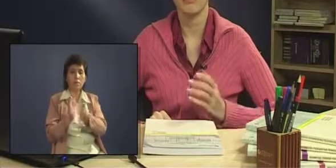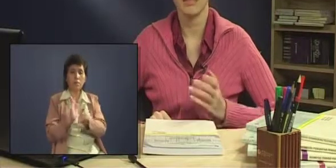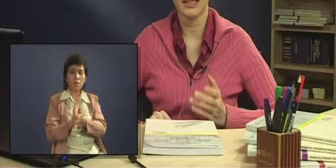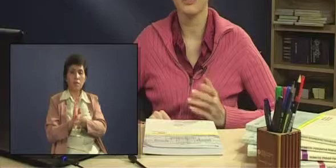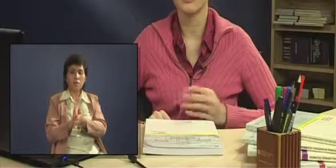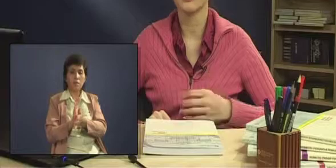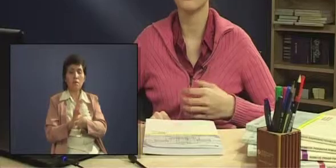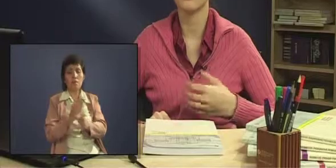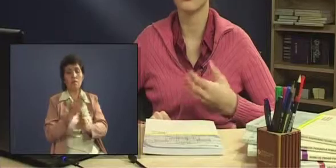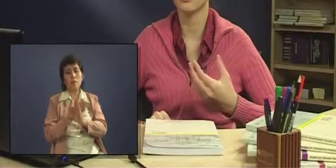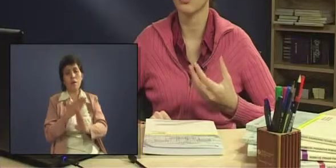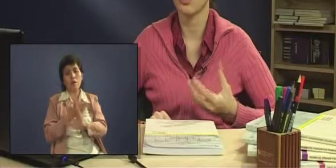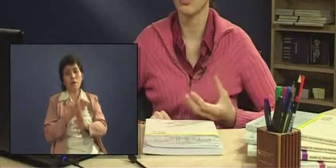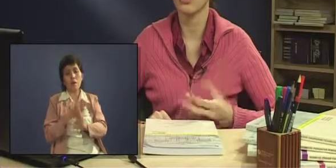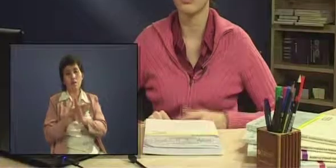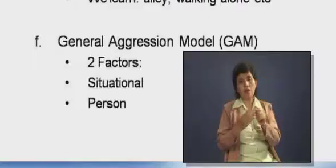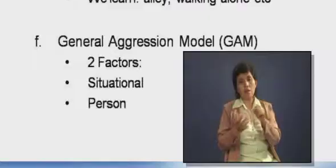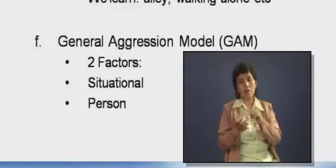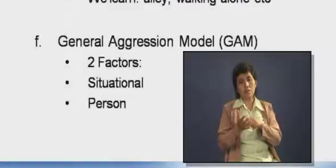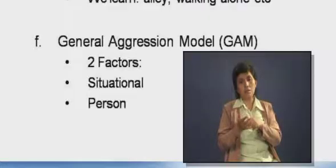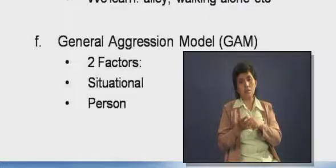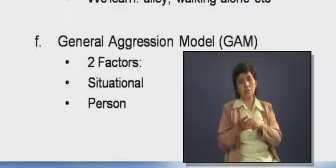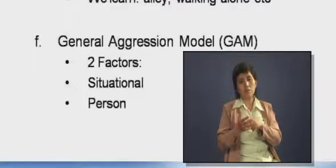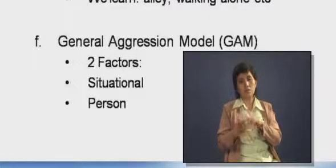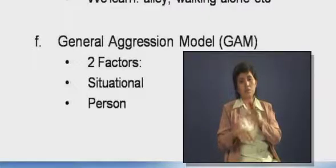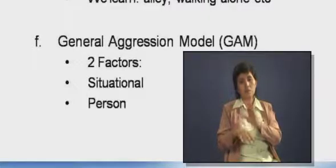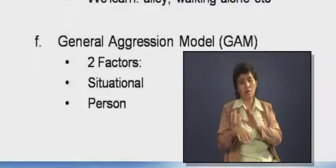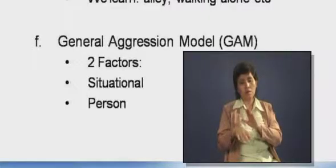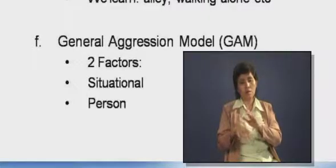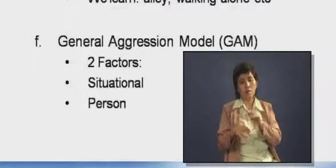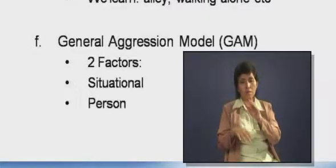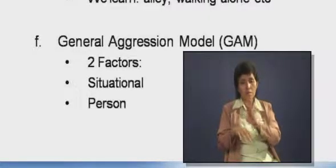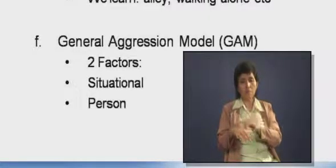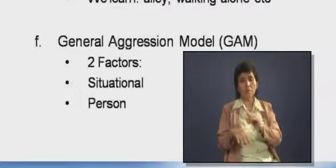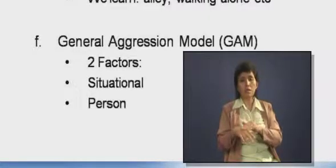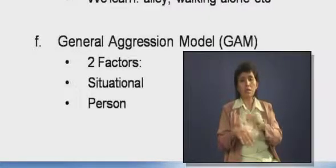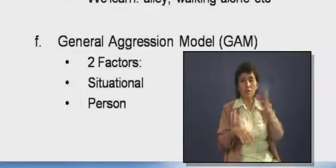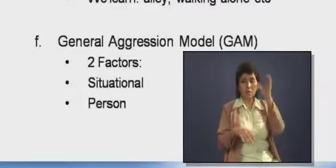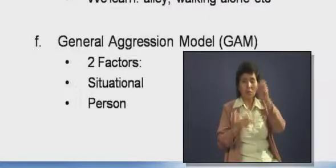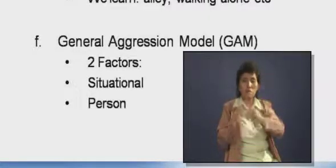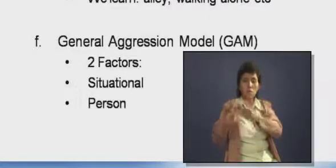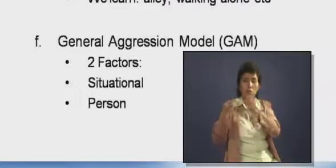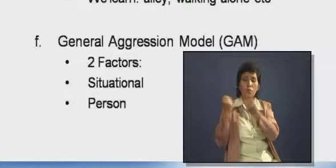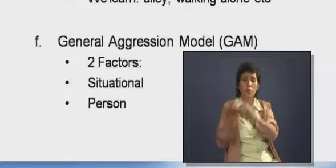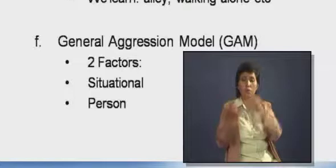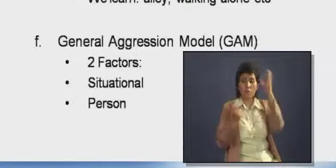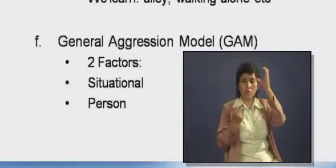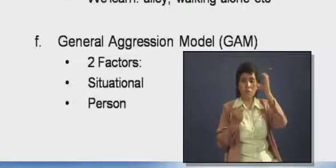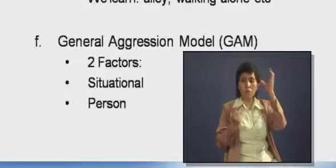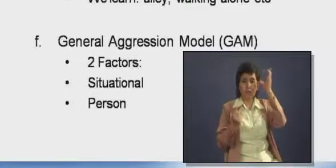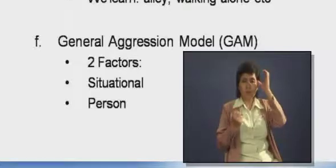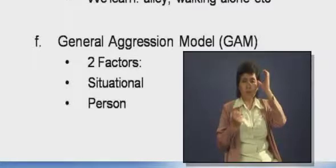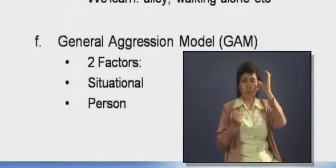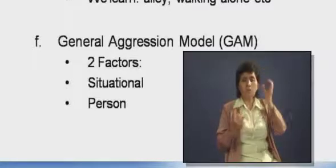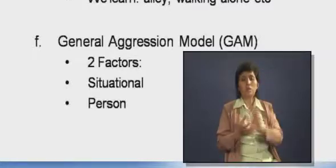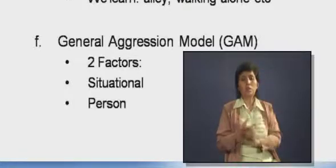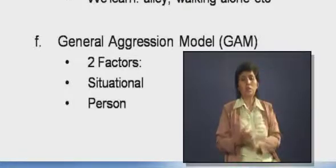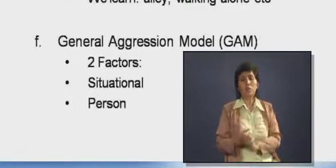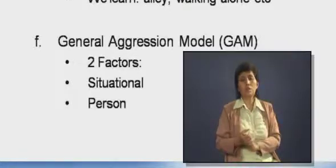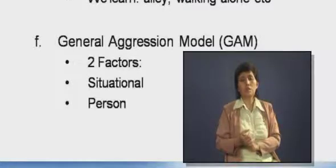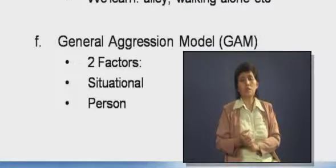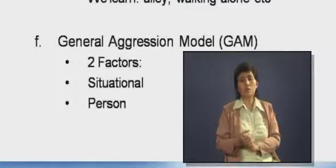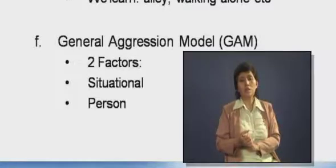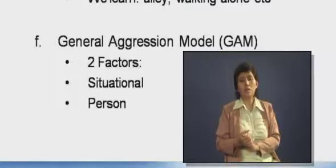And yes, this is called the social cognitive model. Next one we have is the GAM. The GAM, it's called